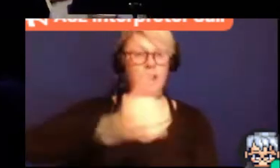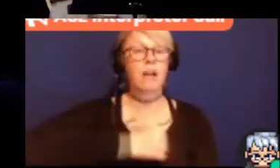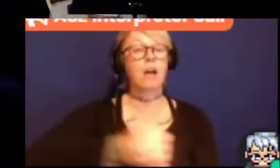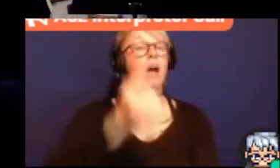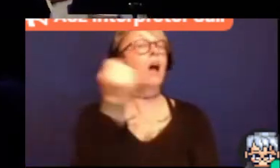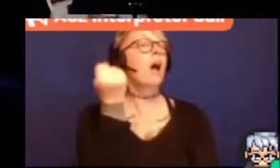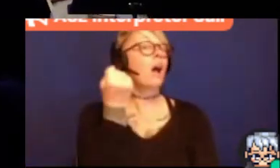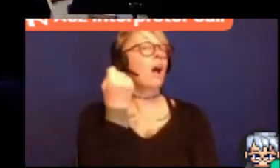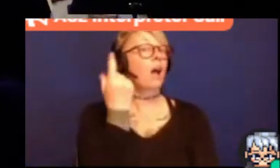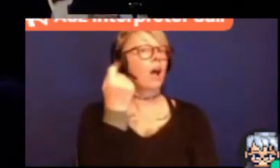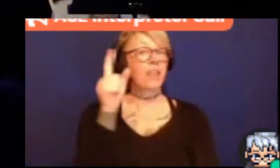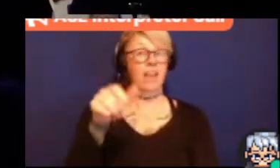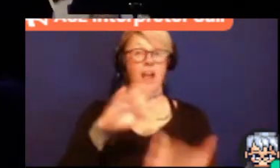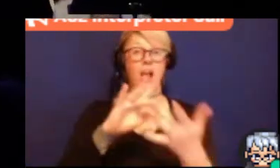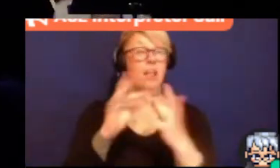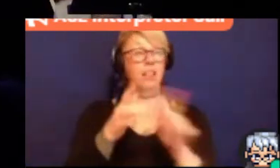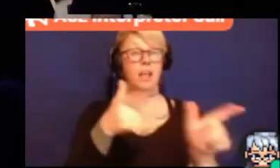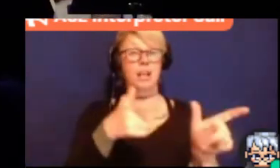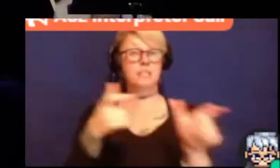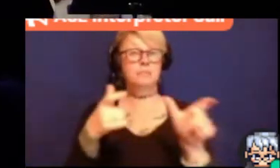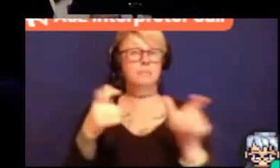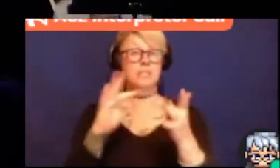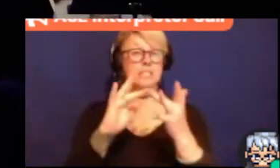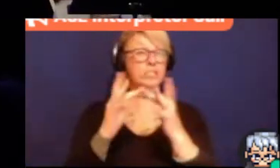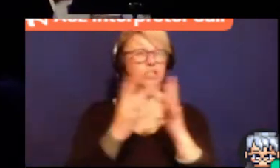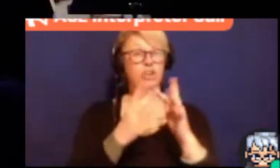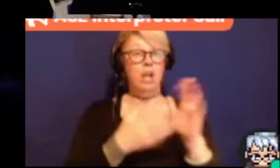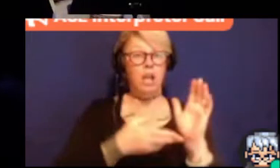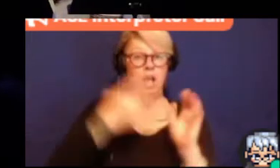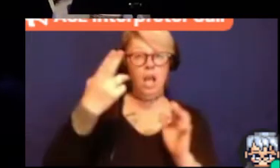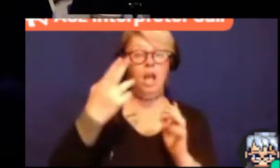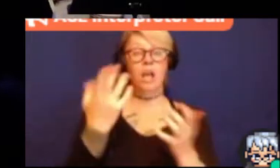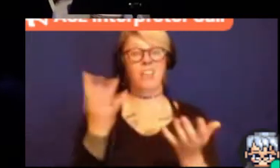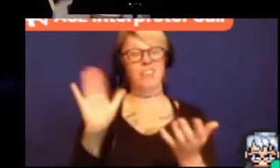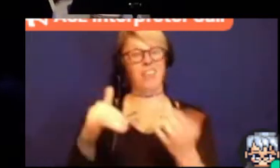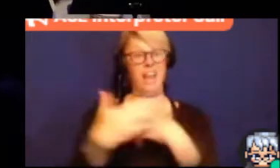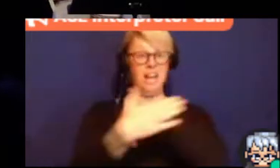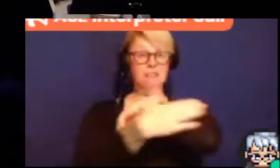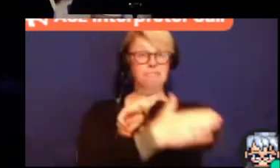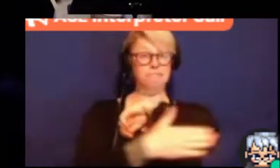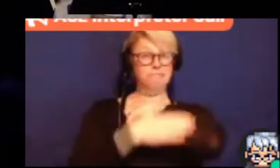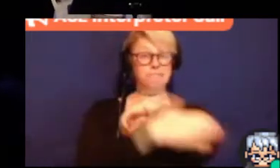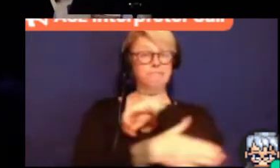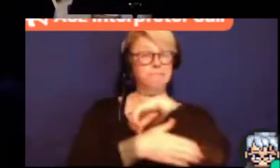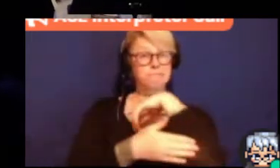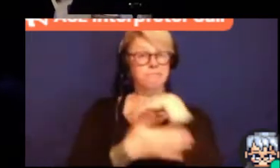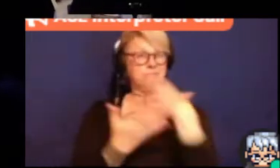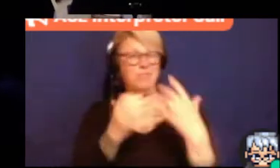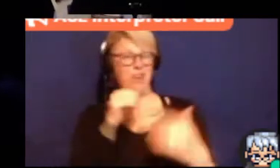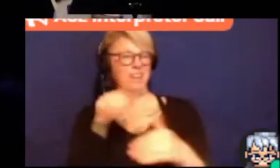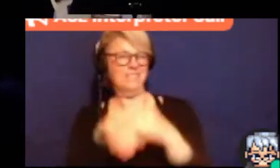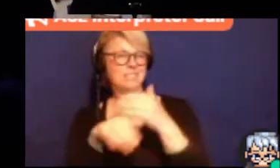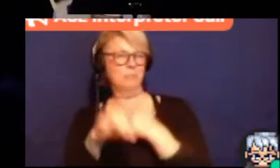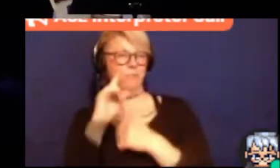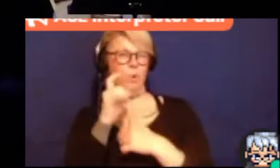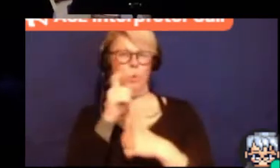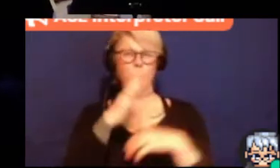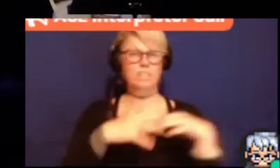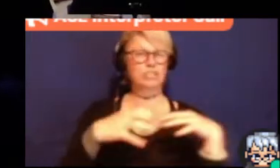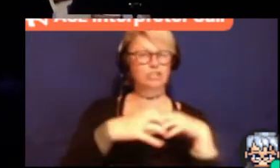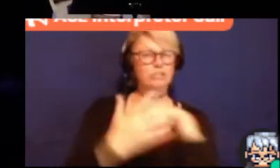rural and Indigenous communities. They also have a very heavy climate footprint, leading to further climate change,